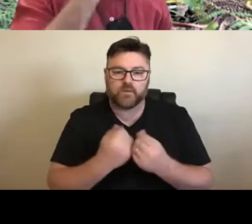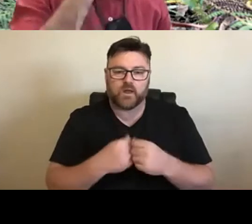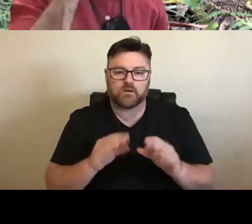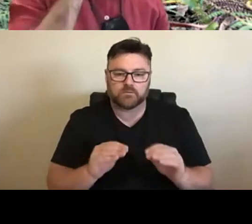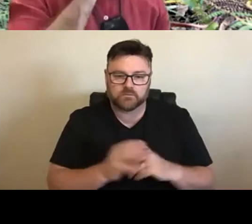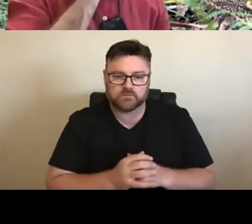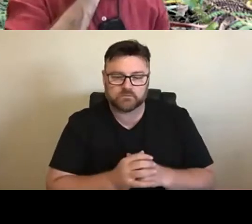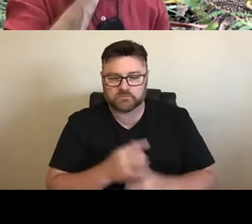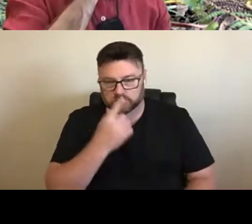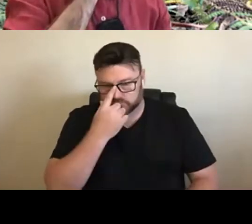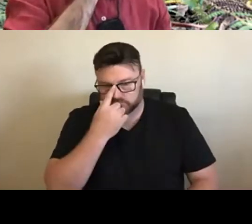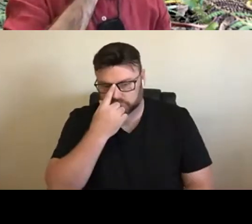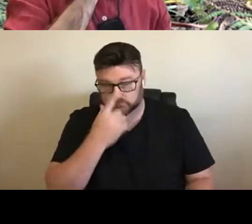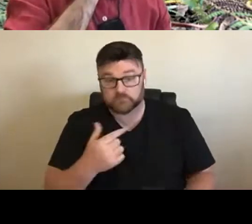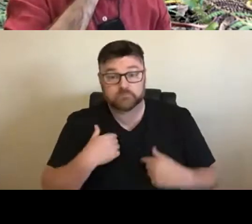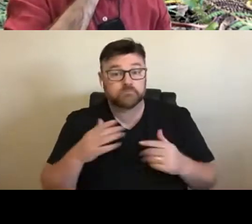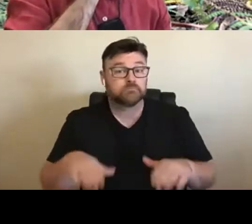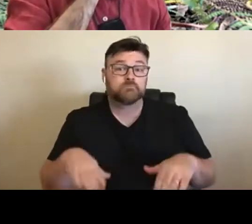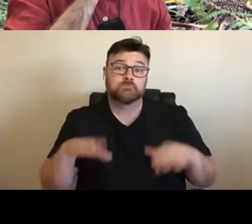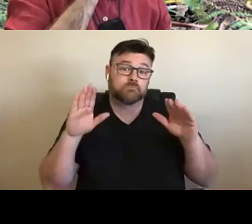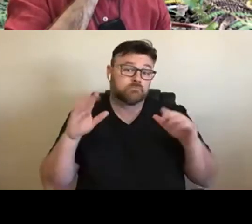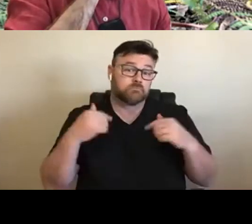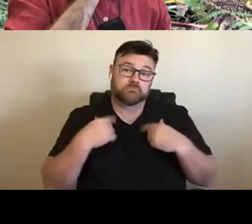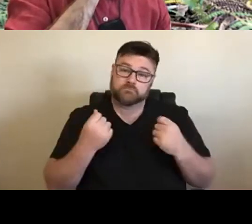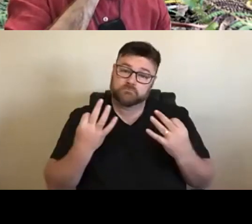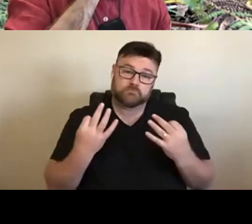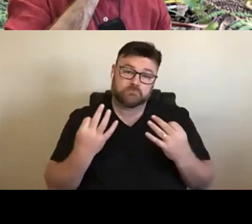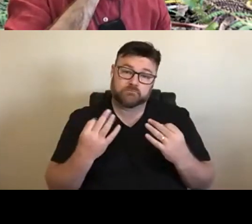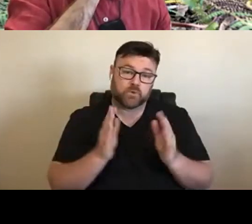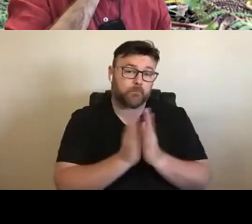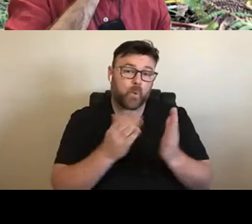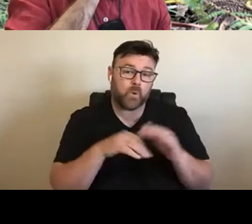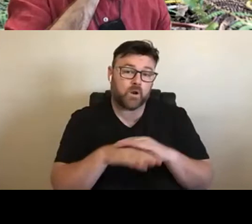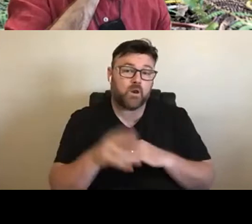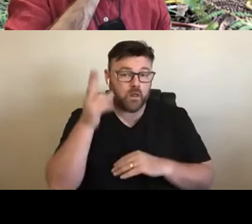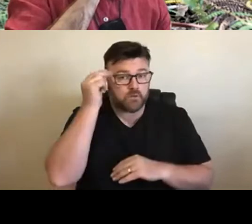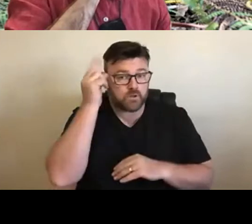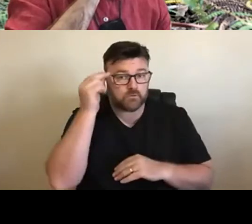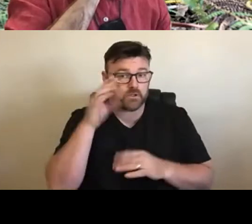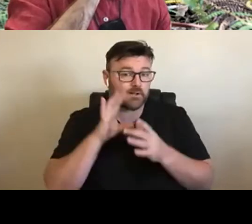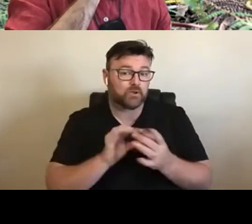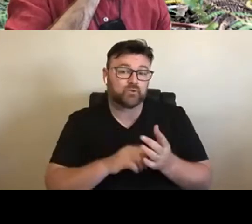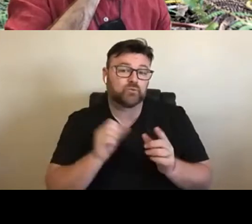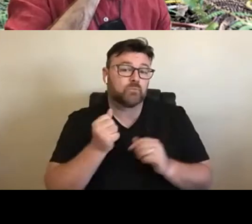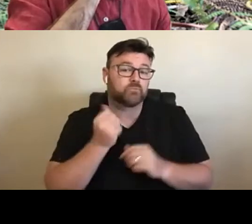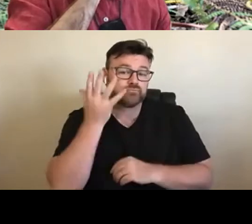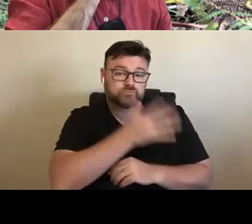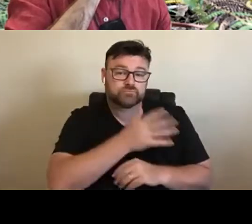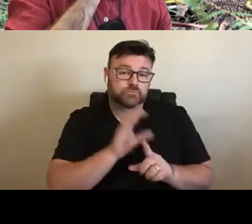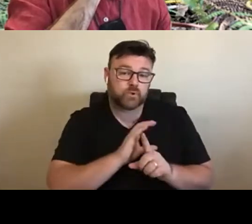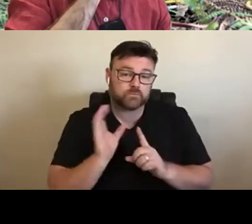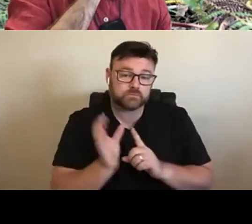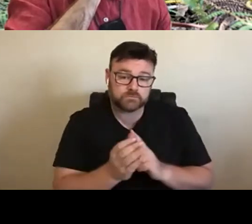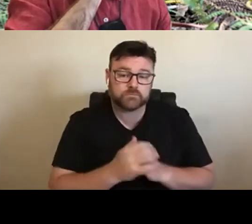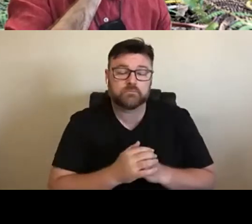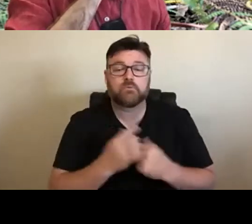I had no books in the library about anything to do with Aboriginal culture. So I went to